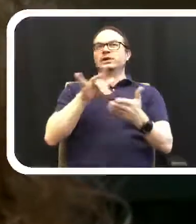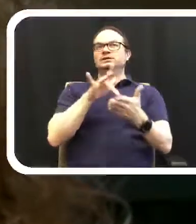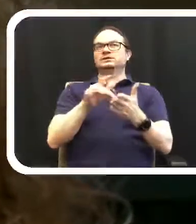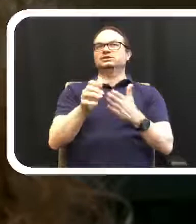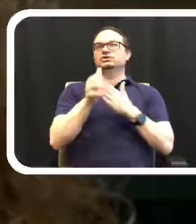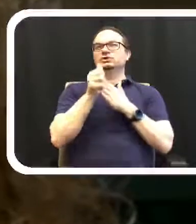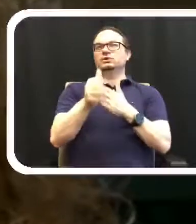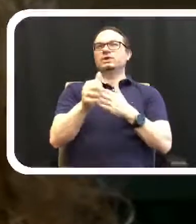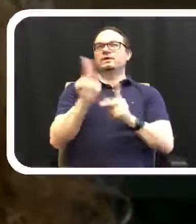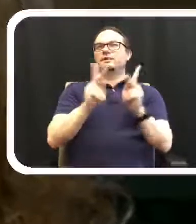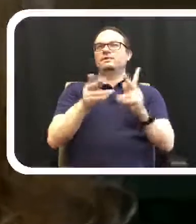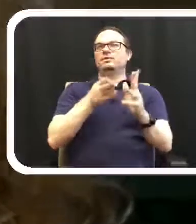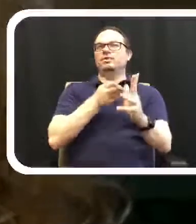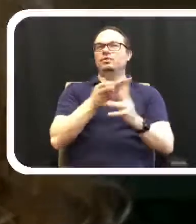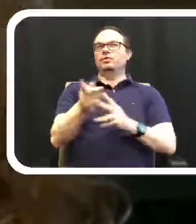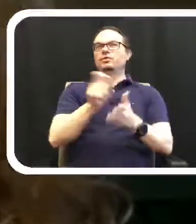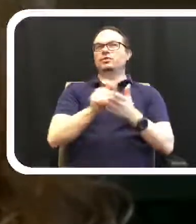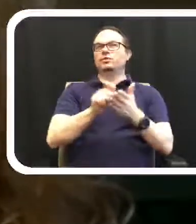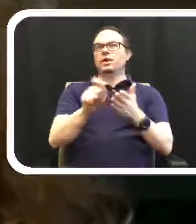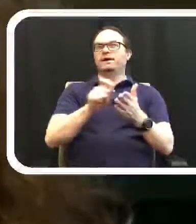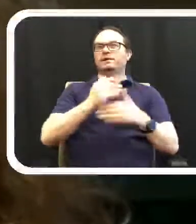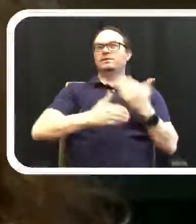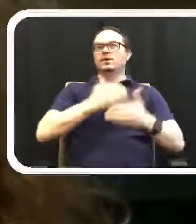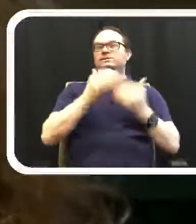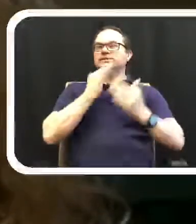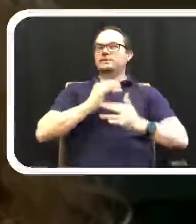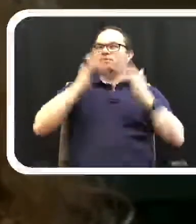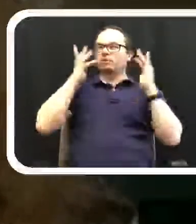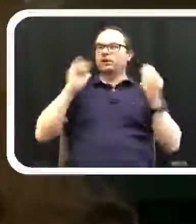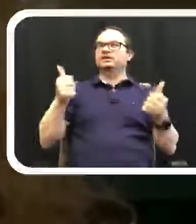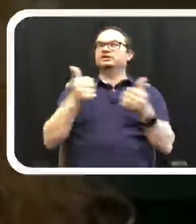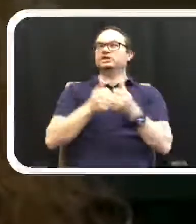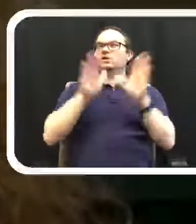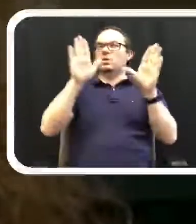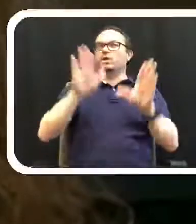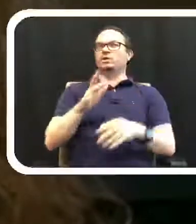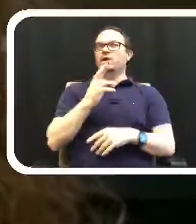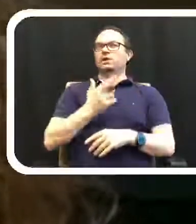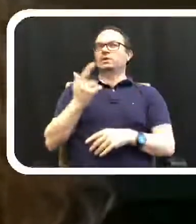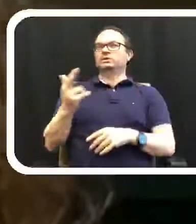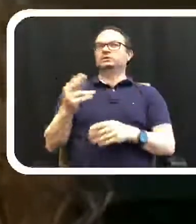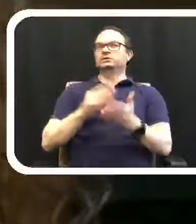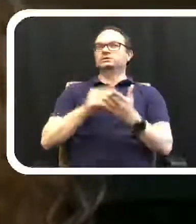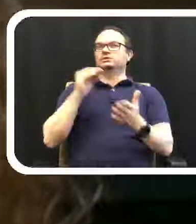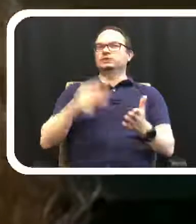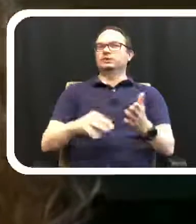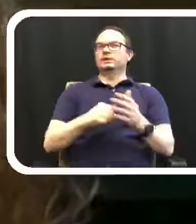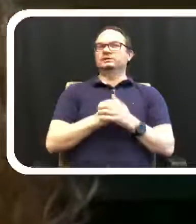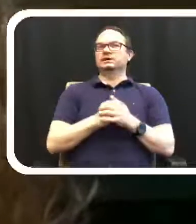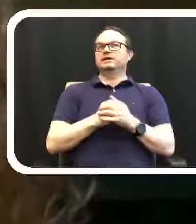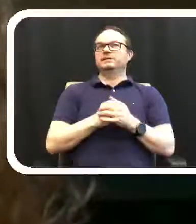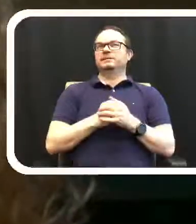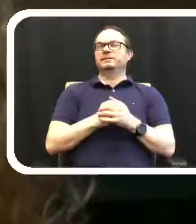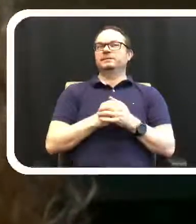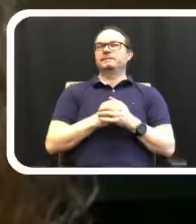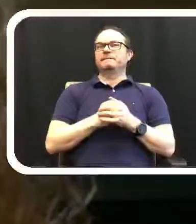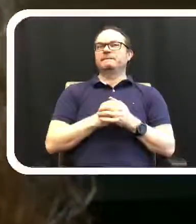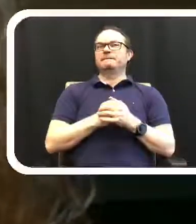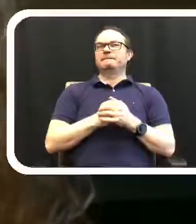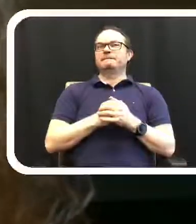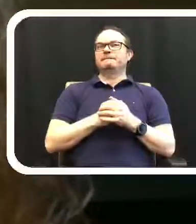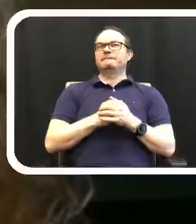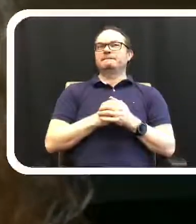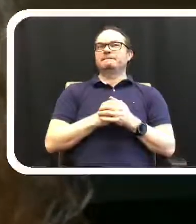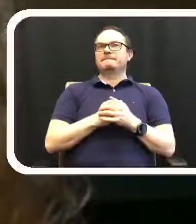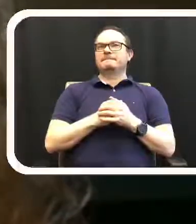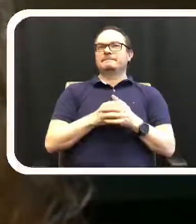students through the writing process. It can be so overwhelming and challenging. What a great resource for students. So give us some,